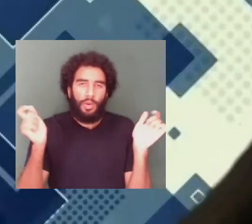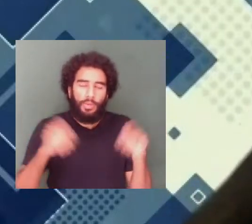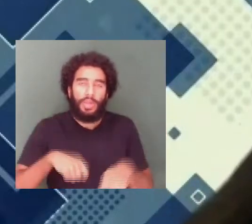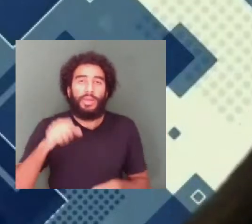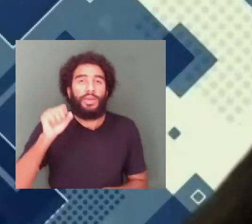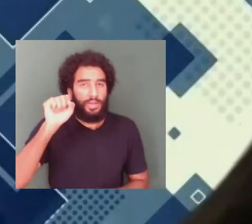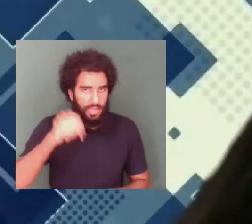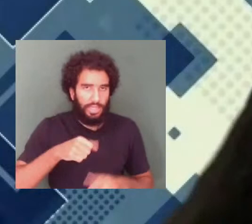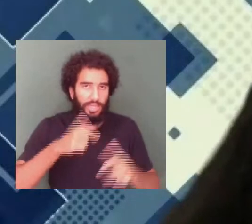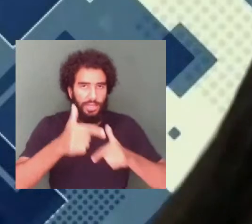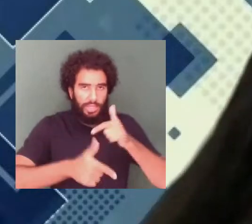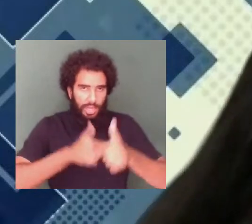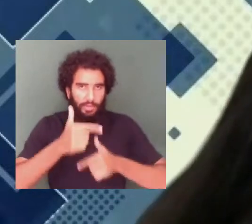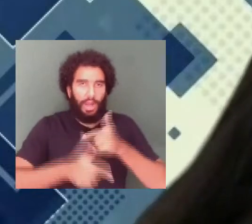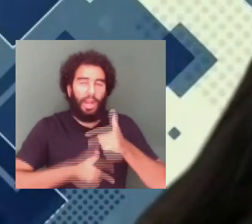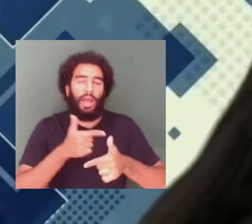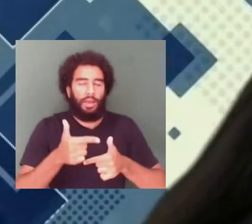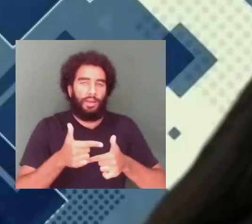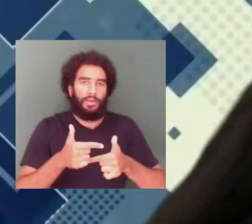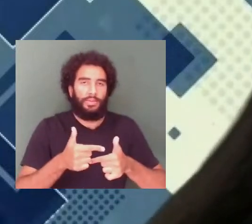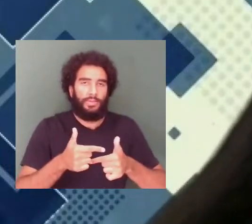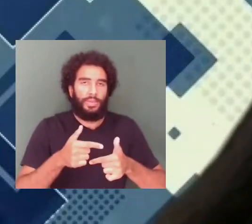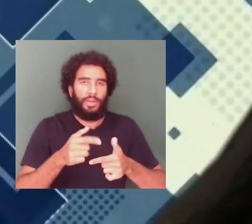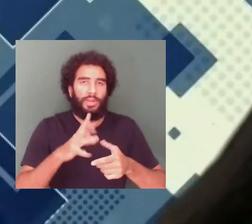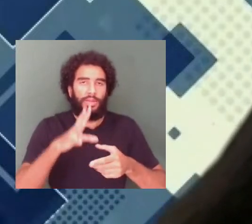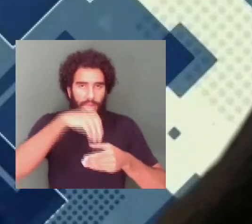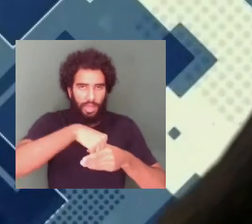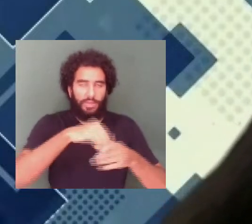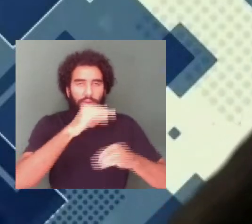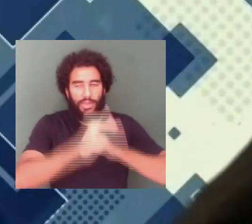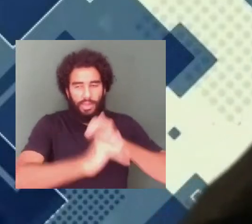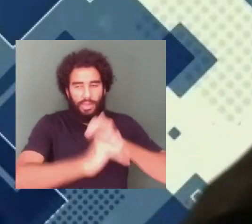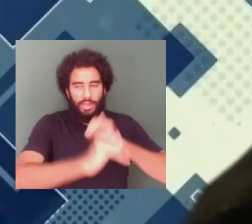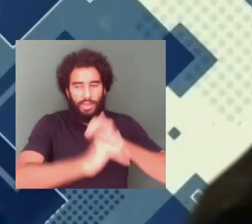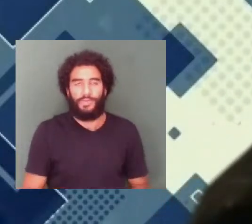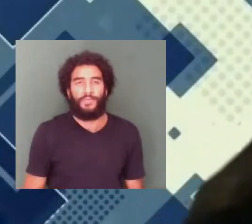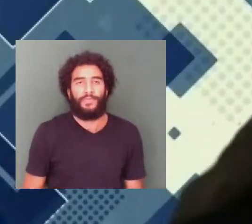competent to act when it comes to e-commerce.